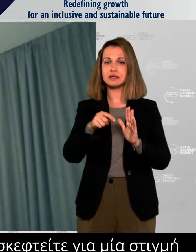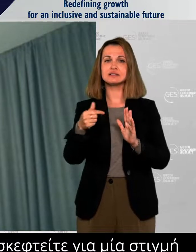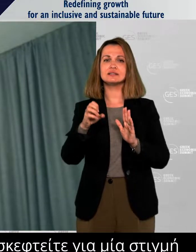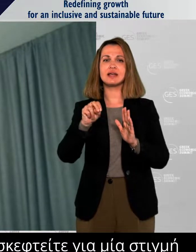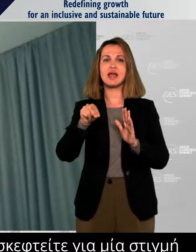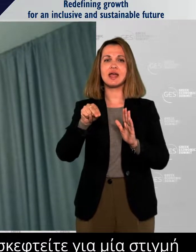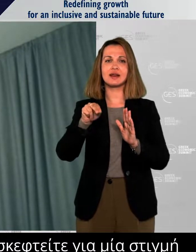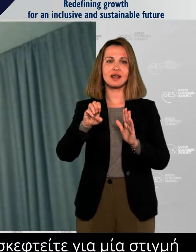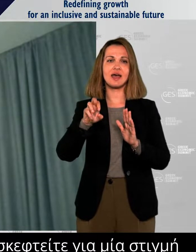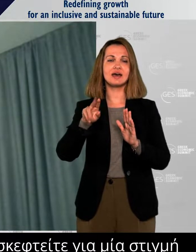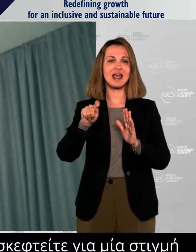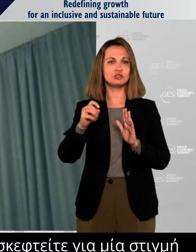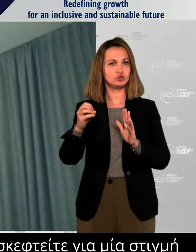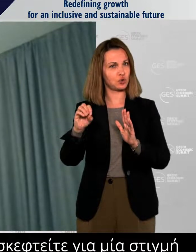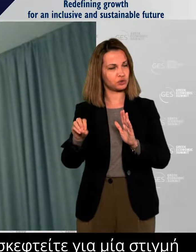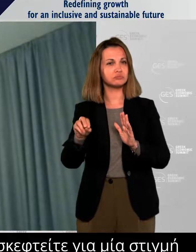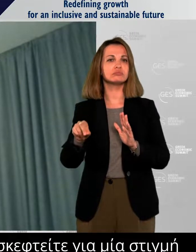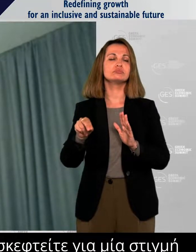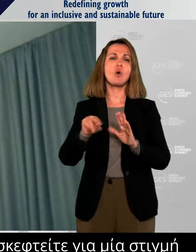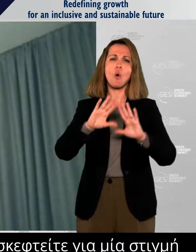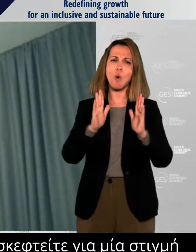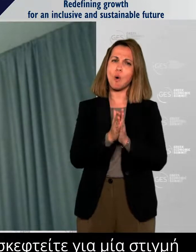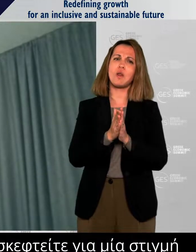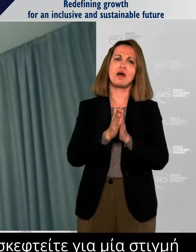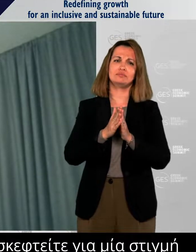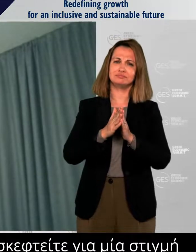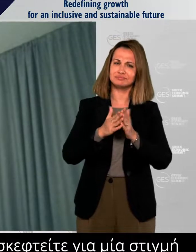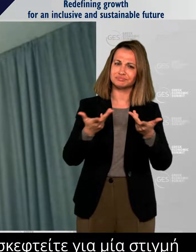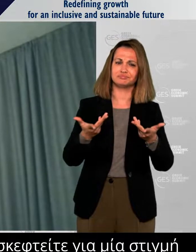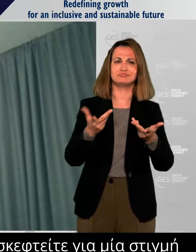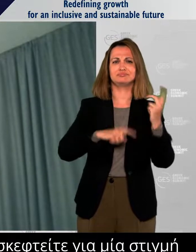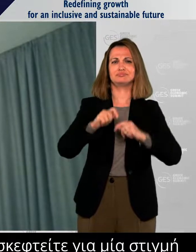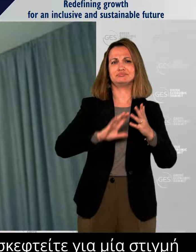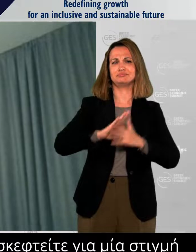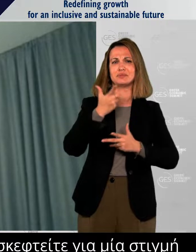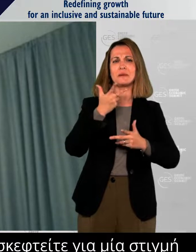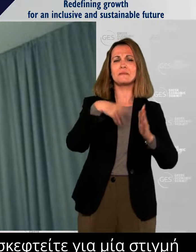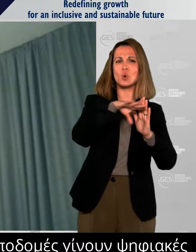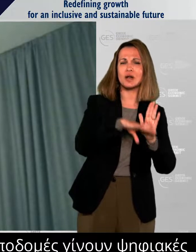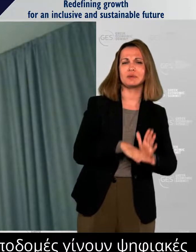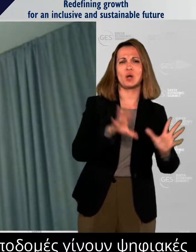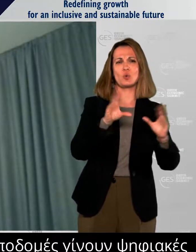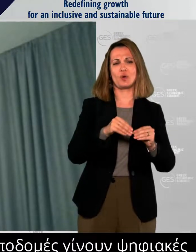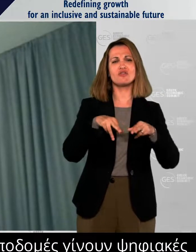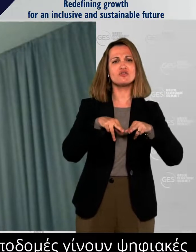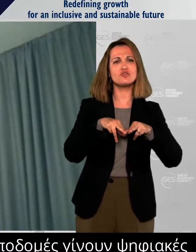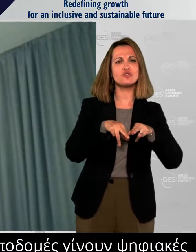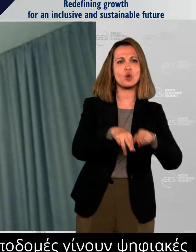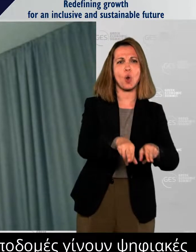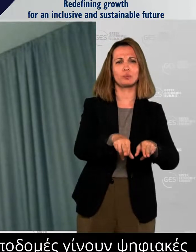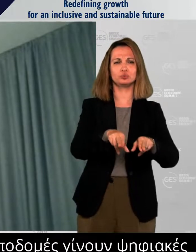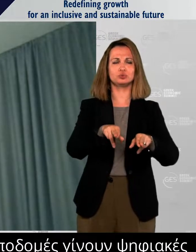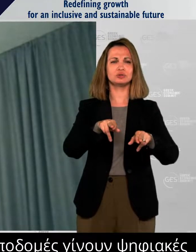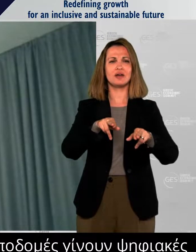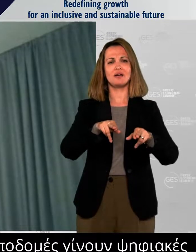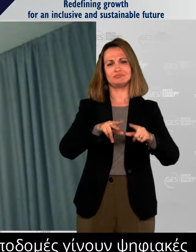become digital platform, ports, roads, highways, the gas distribution, the electrical